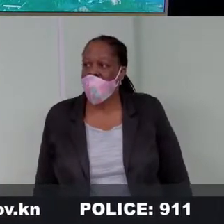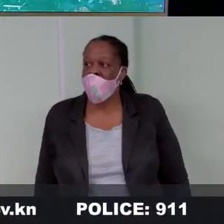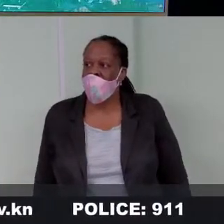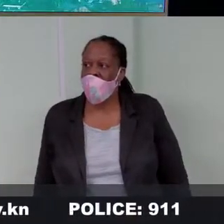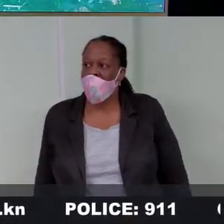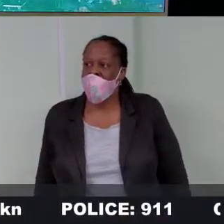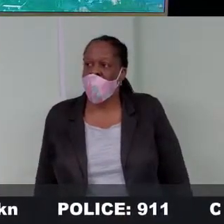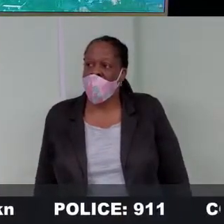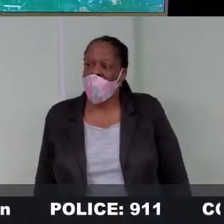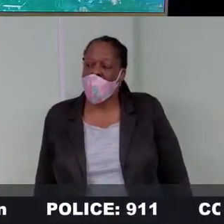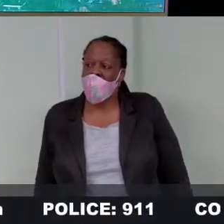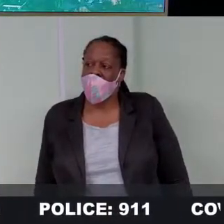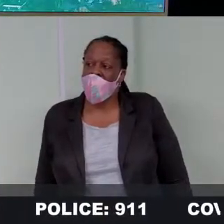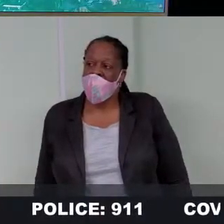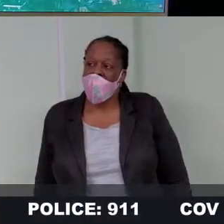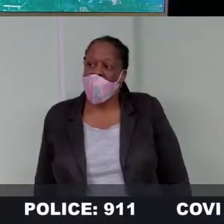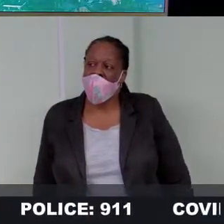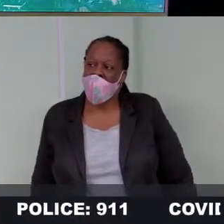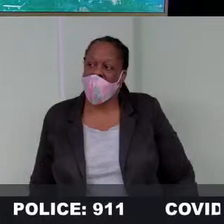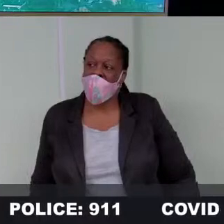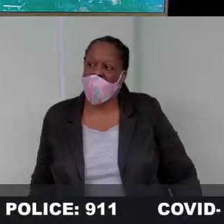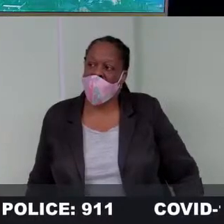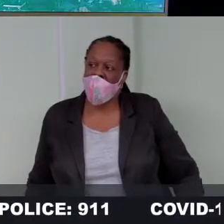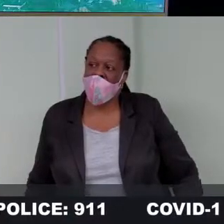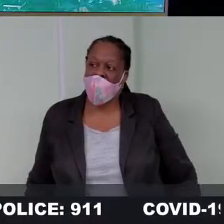Thank you, Dr. Laws.